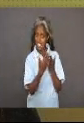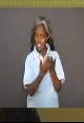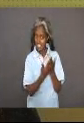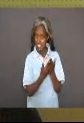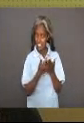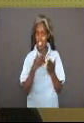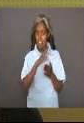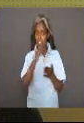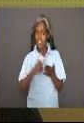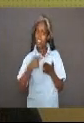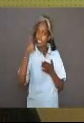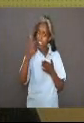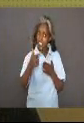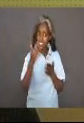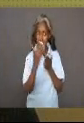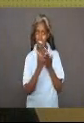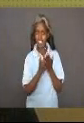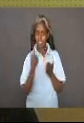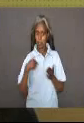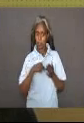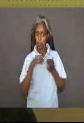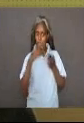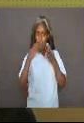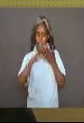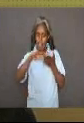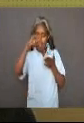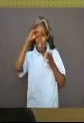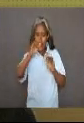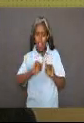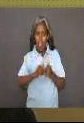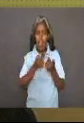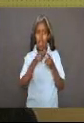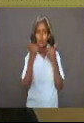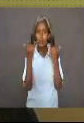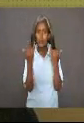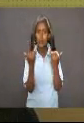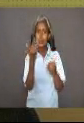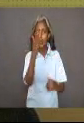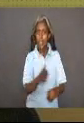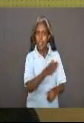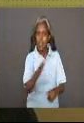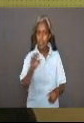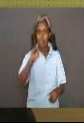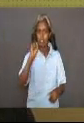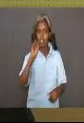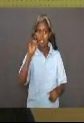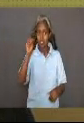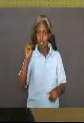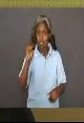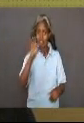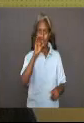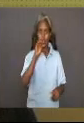and the next lesson, we will learn how to graph the sine,